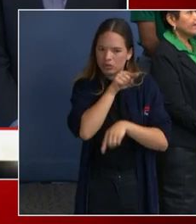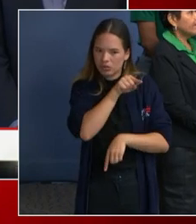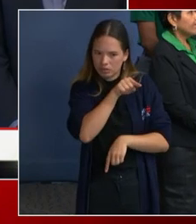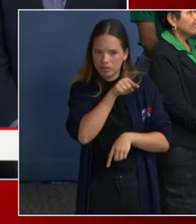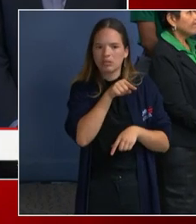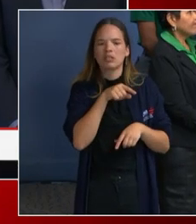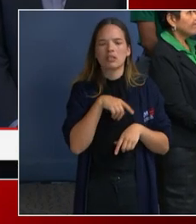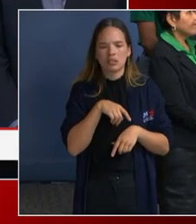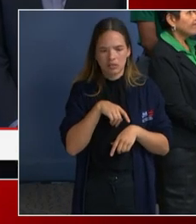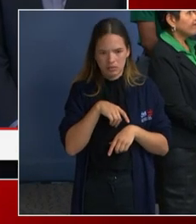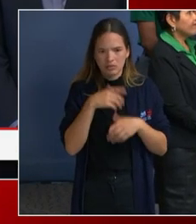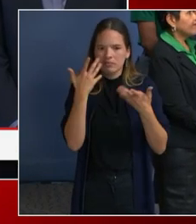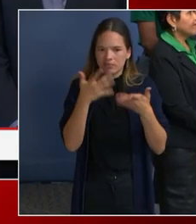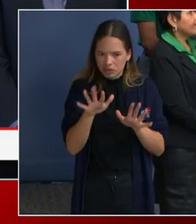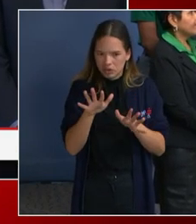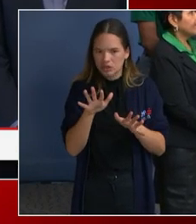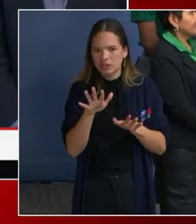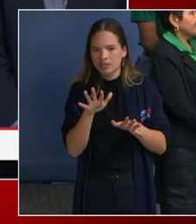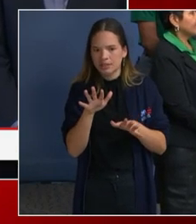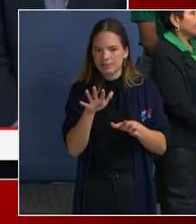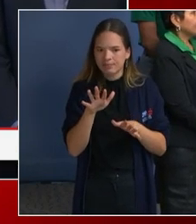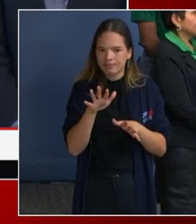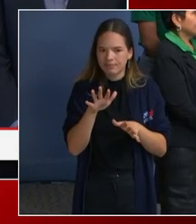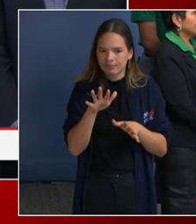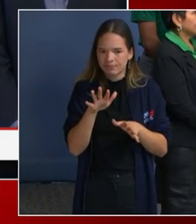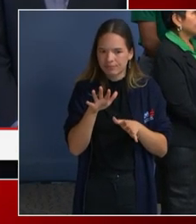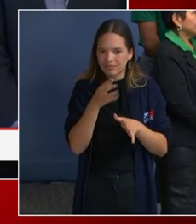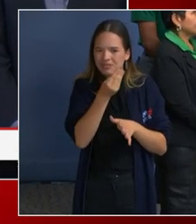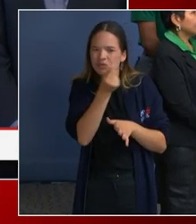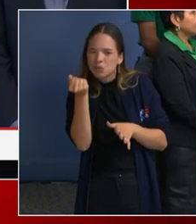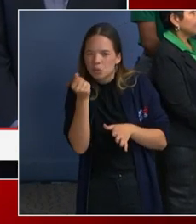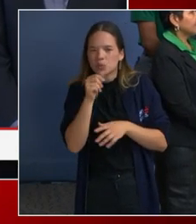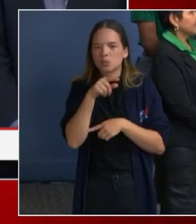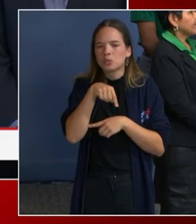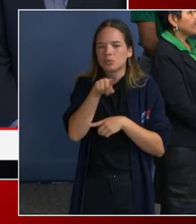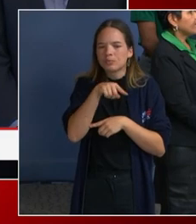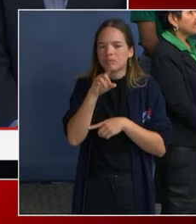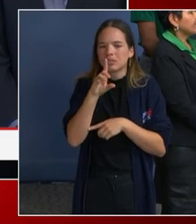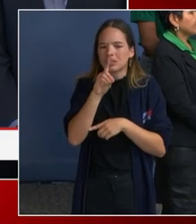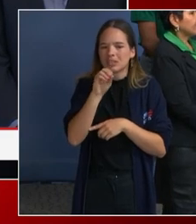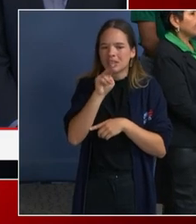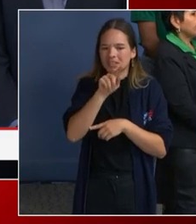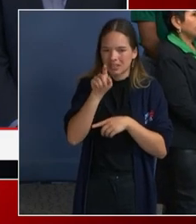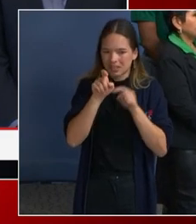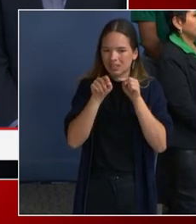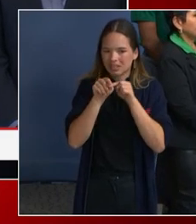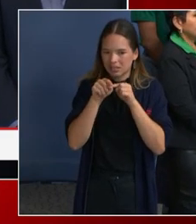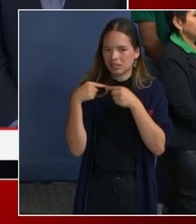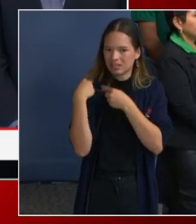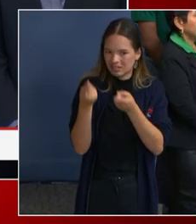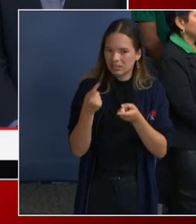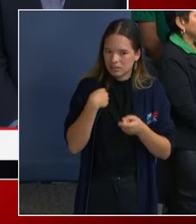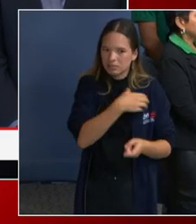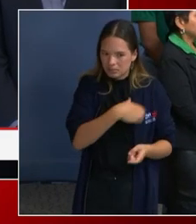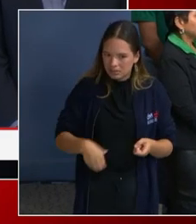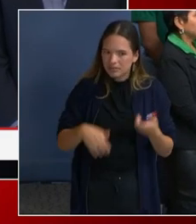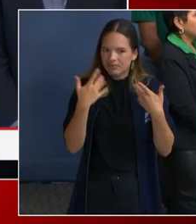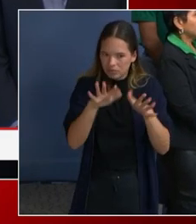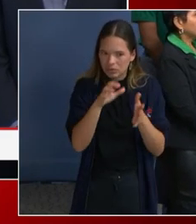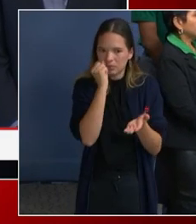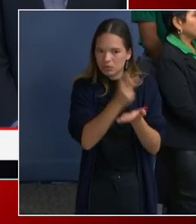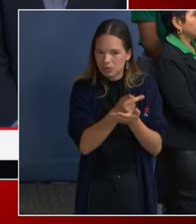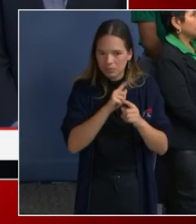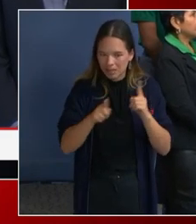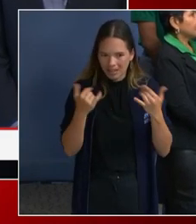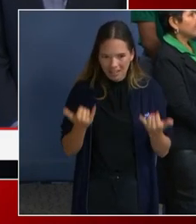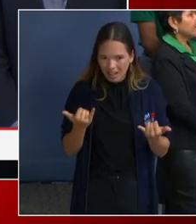Guard a few dozen times since I've been mayor, so I'm very disappointed in that. And also, I'm very disappointed in